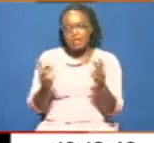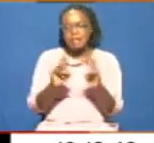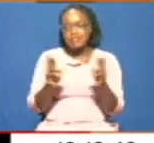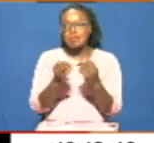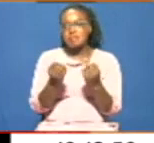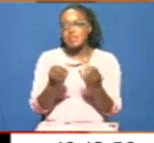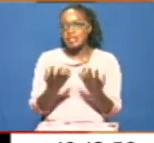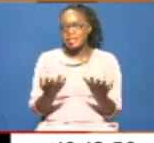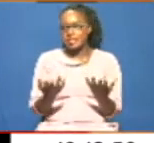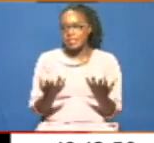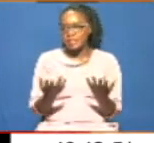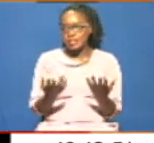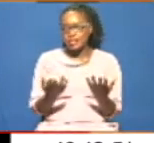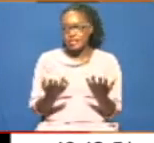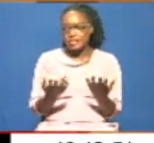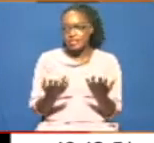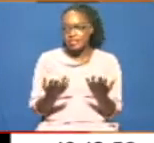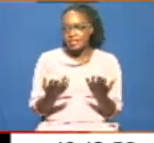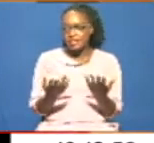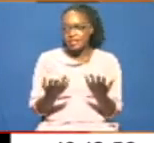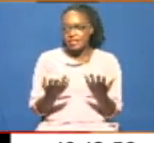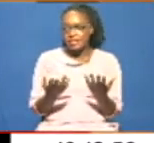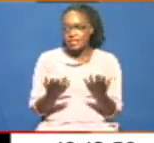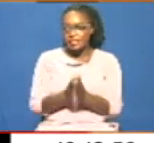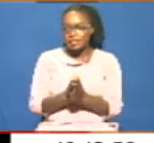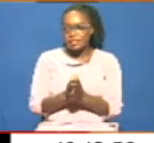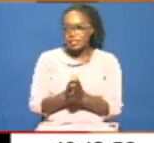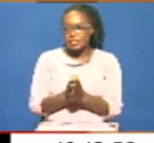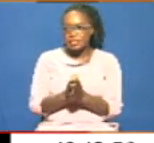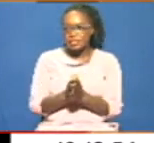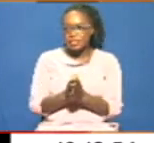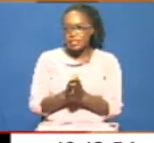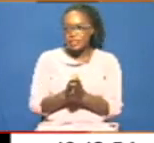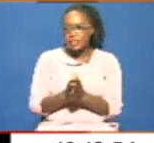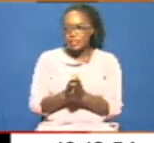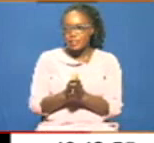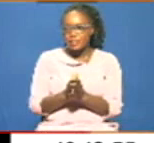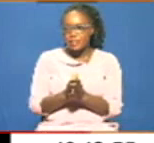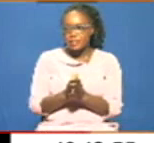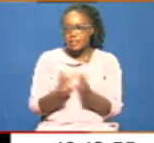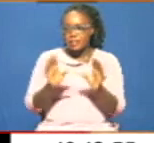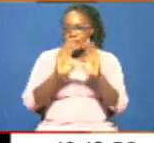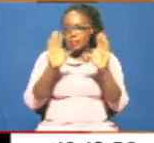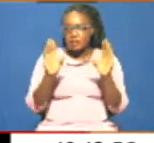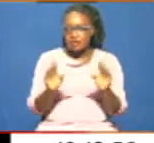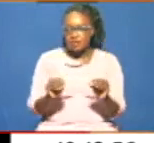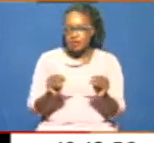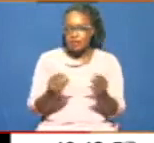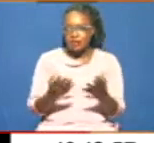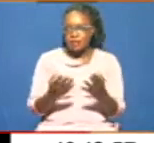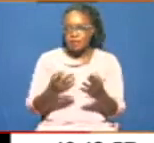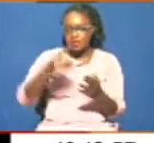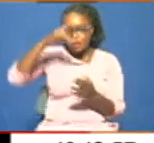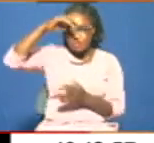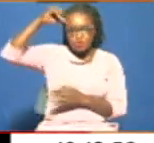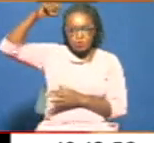And to give a brief overview of the journey of charcoal stoves, there is what we would call a jua kali stove that was